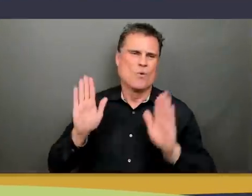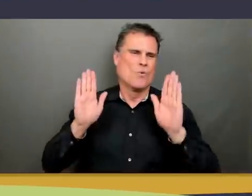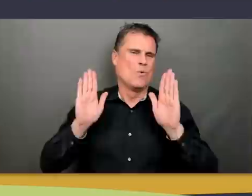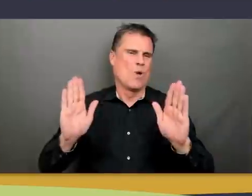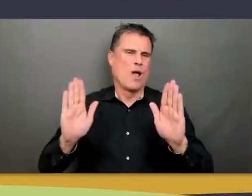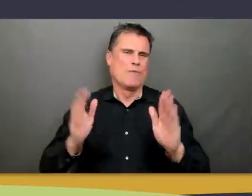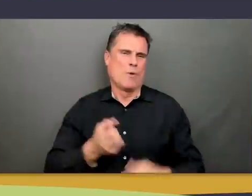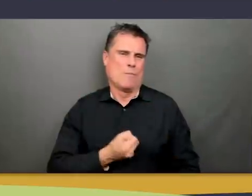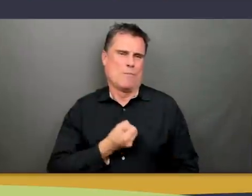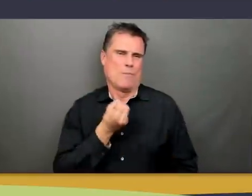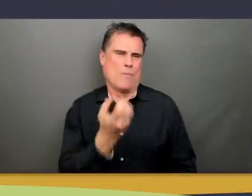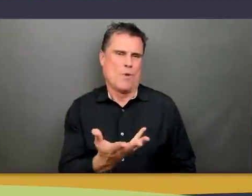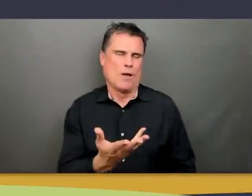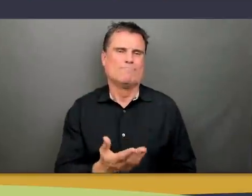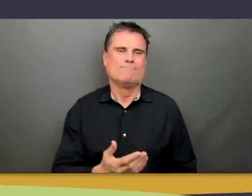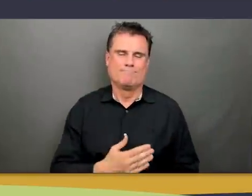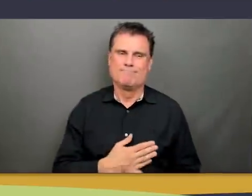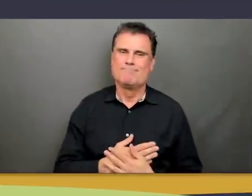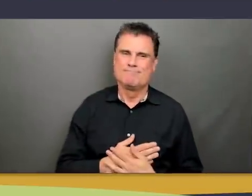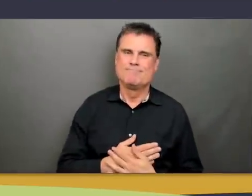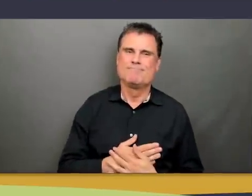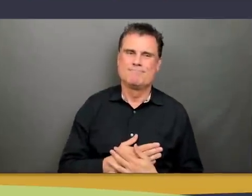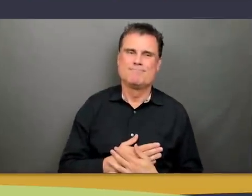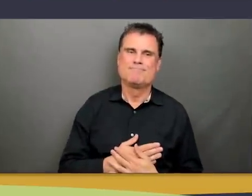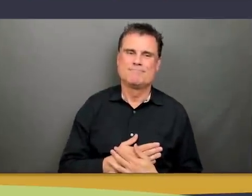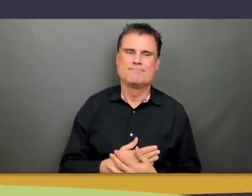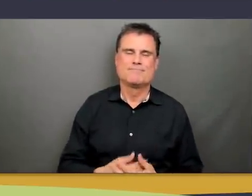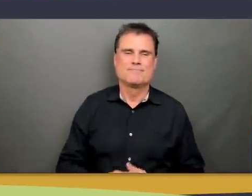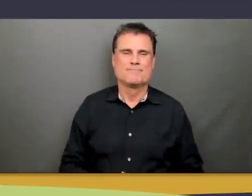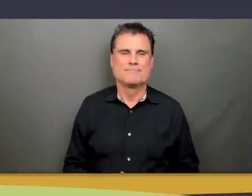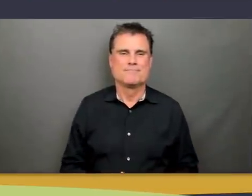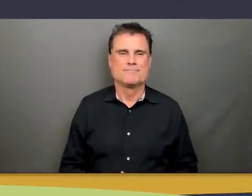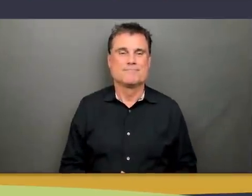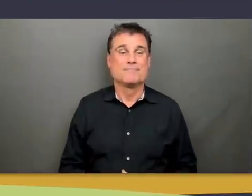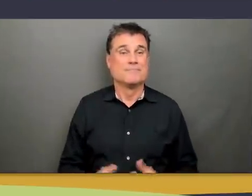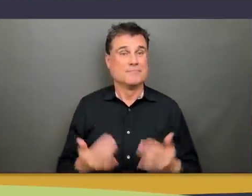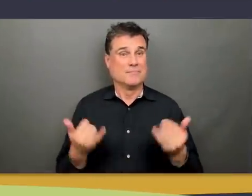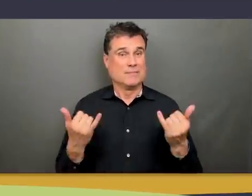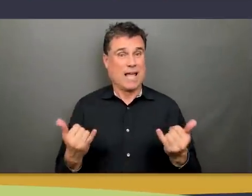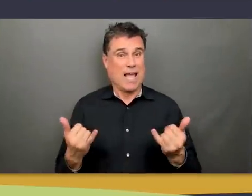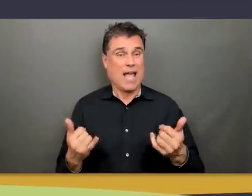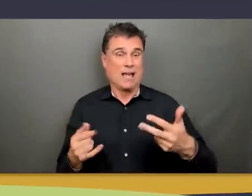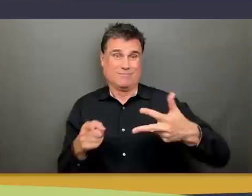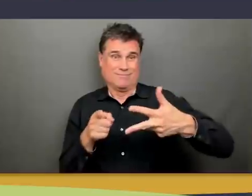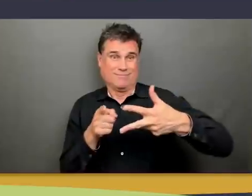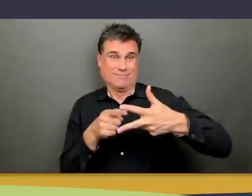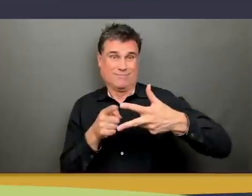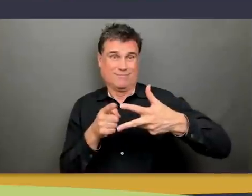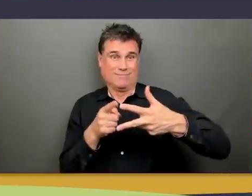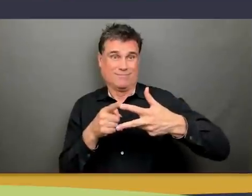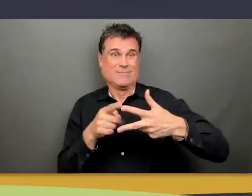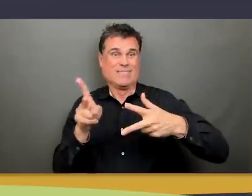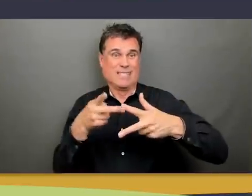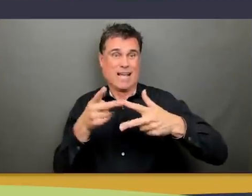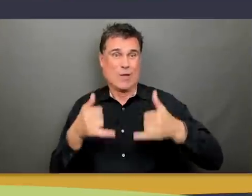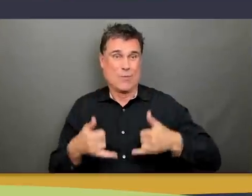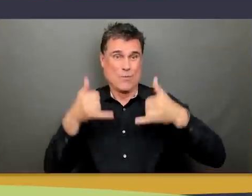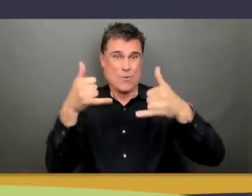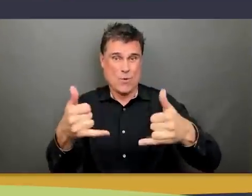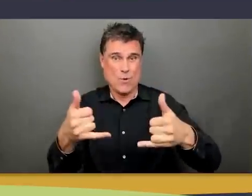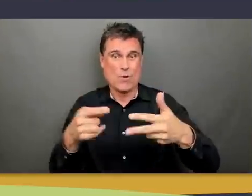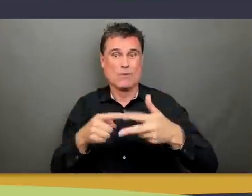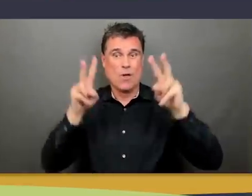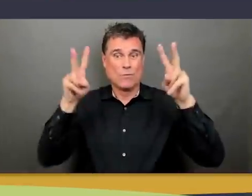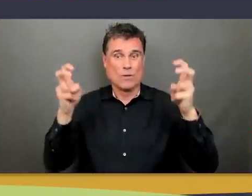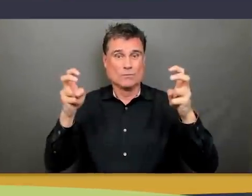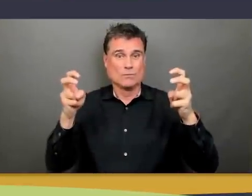Next is our Breaking Barriers Award. This is given to individuals or organizations who are